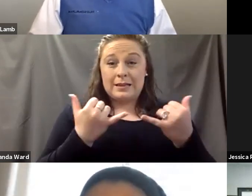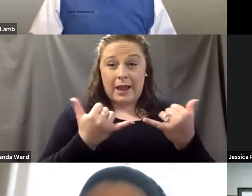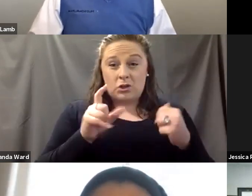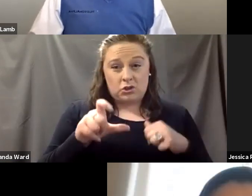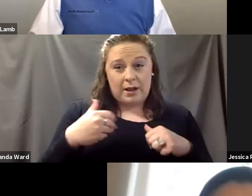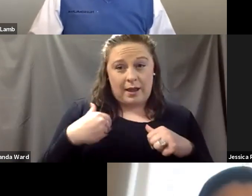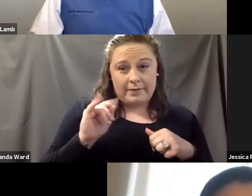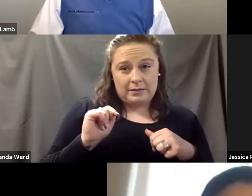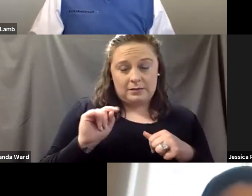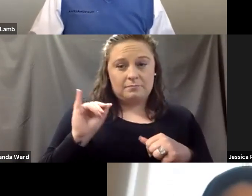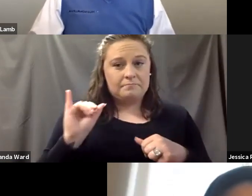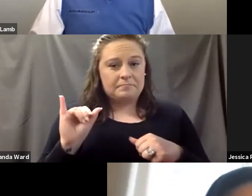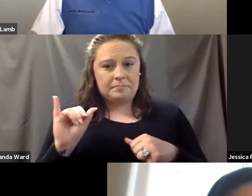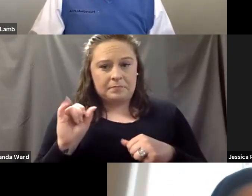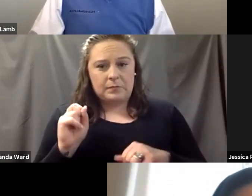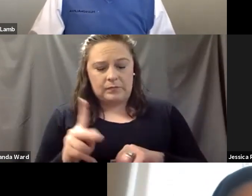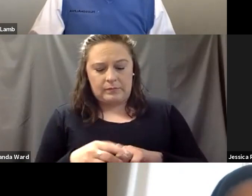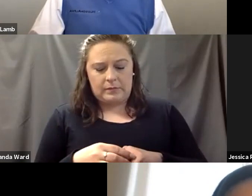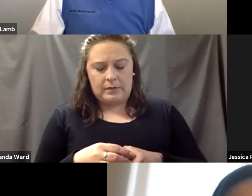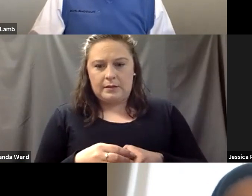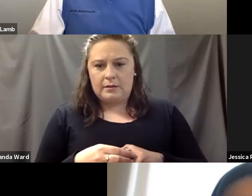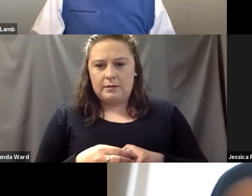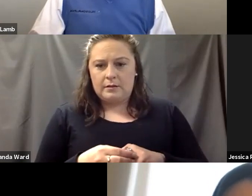that. Okay.